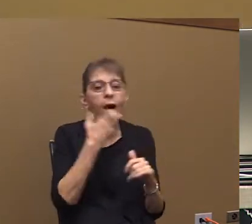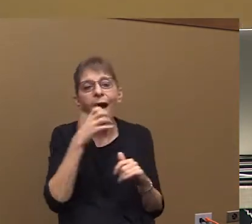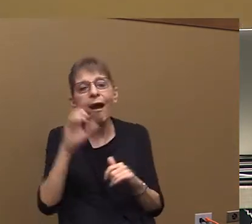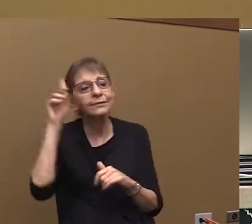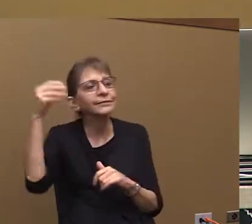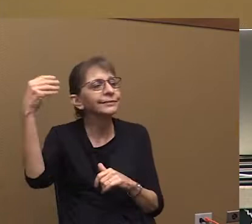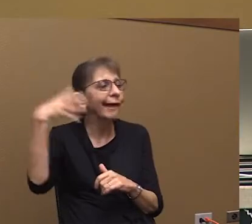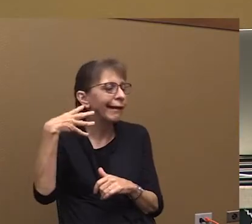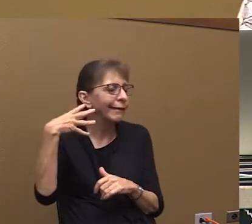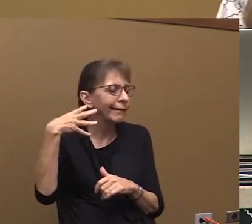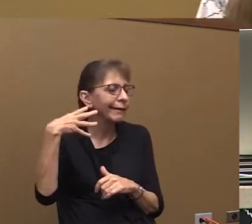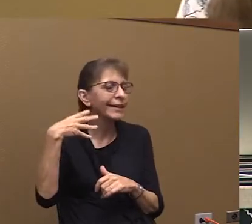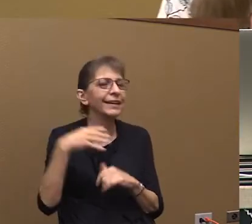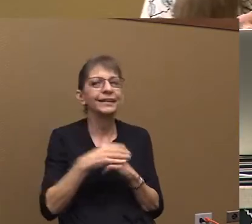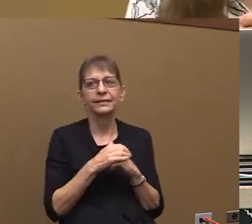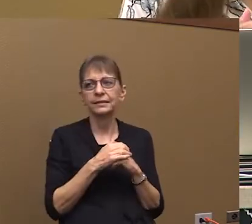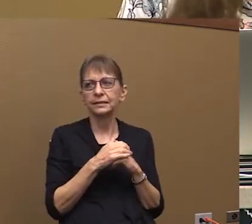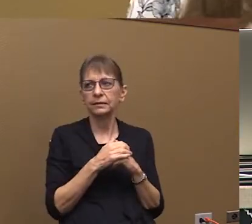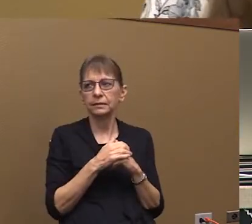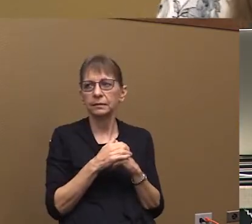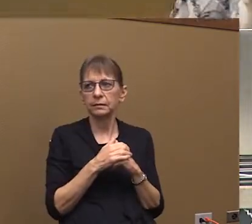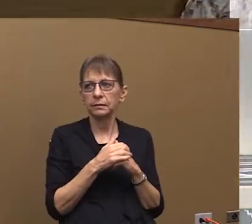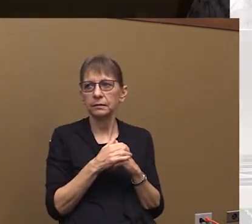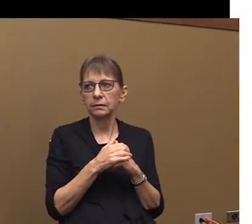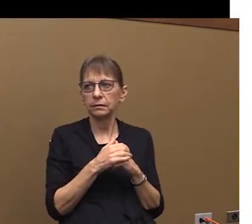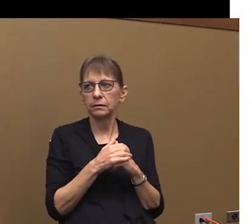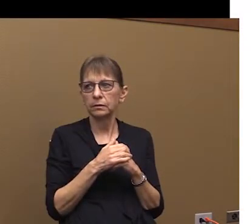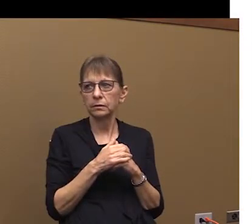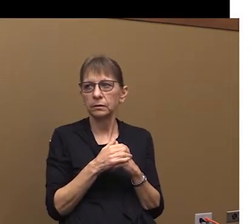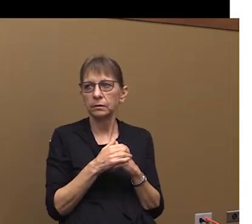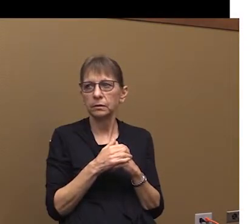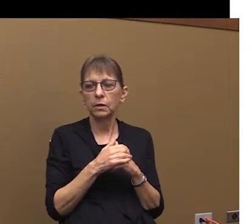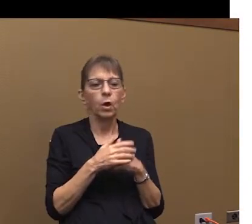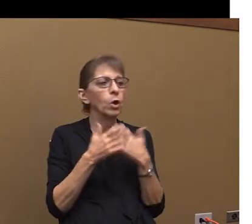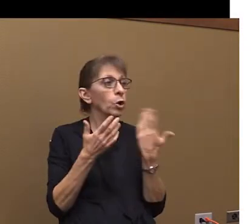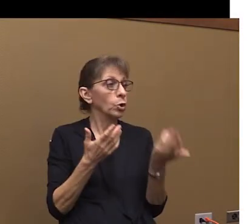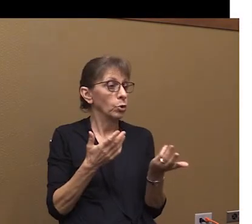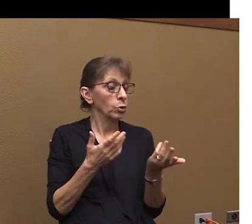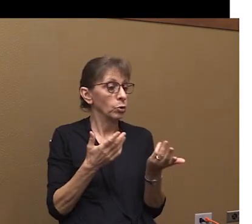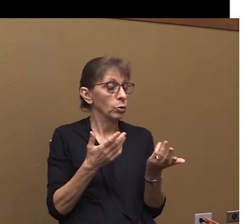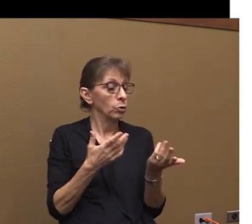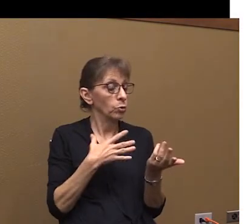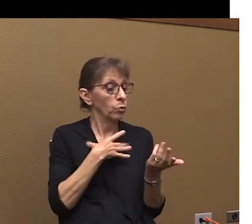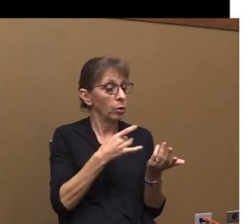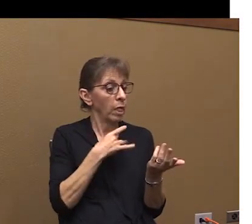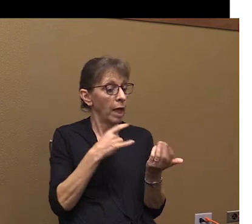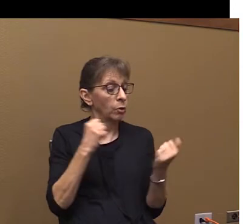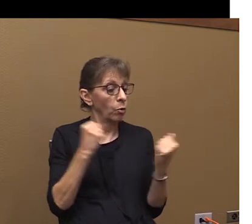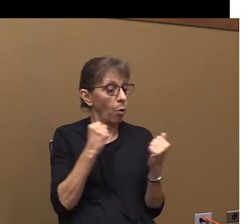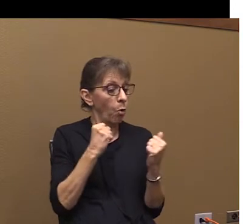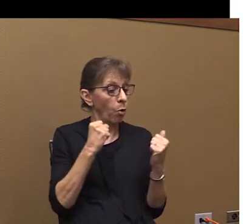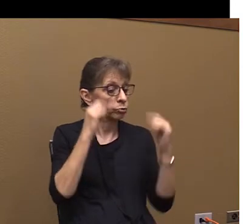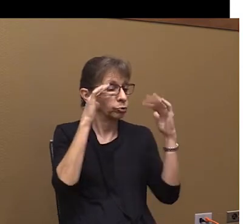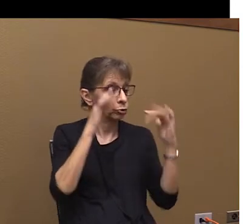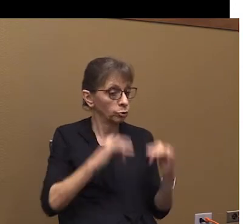but this is an example. What do you like, cold snow or hot sun?